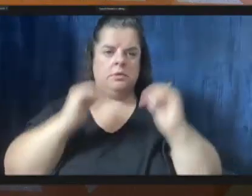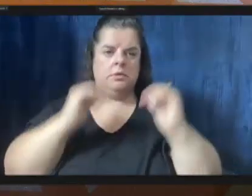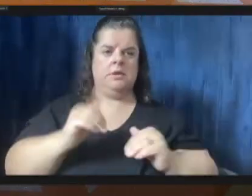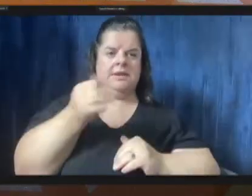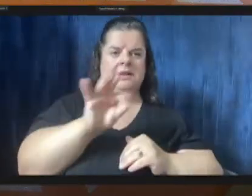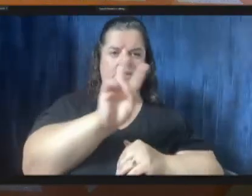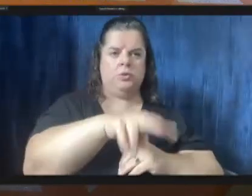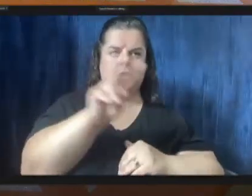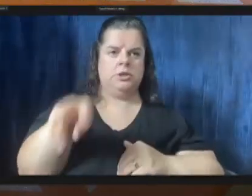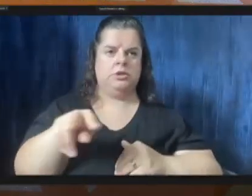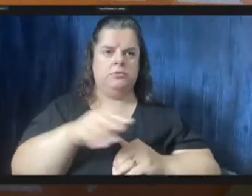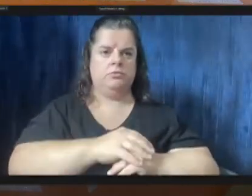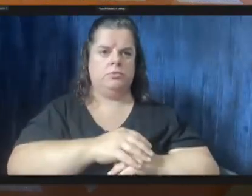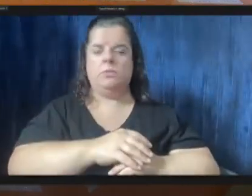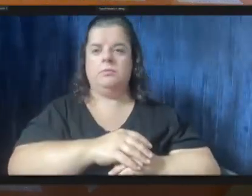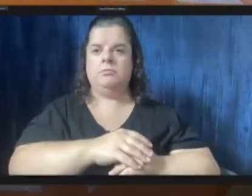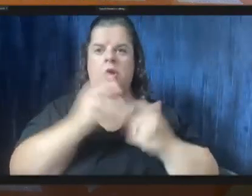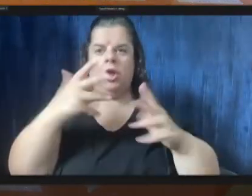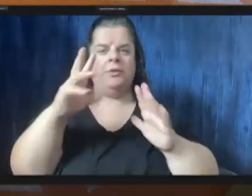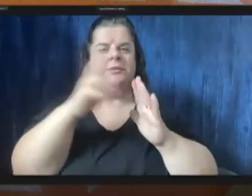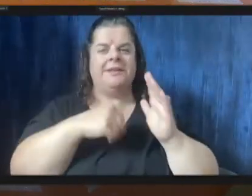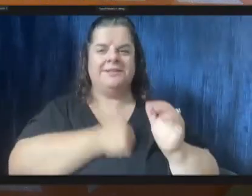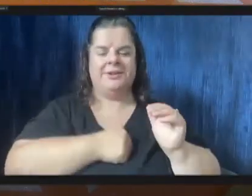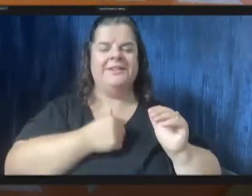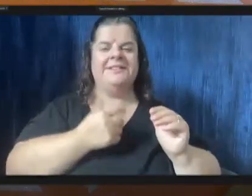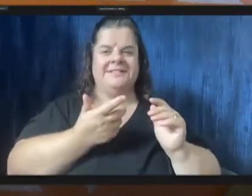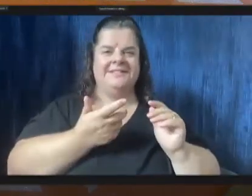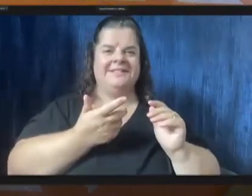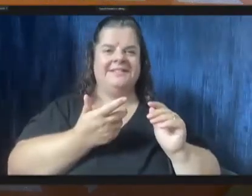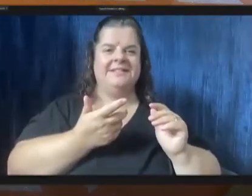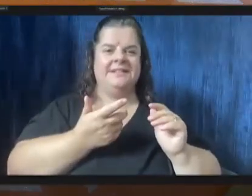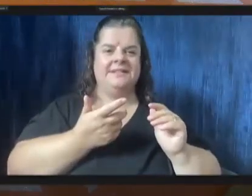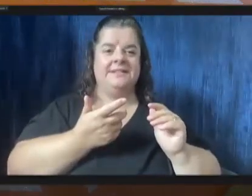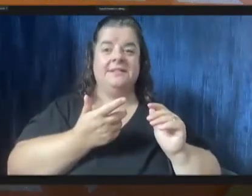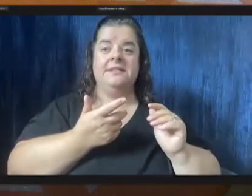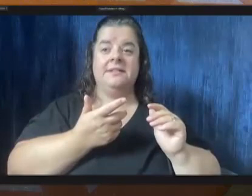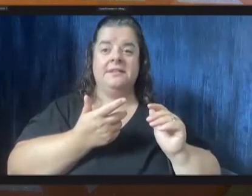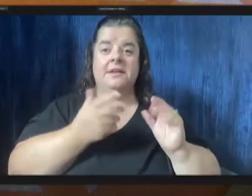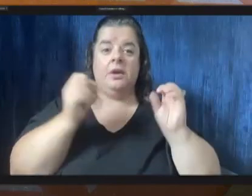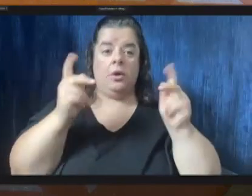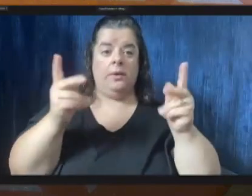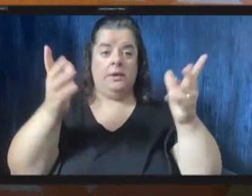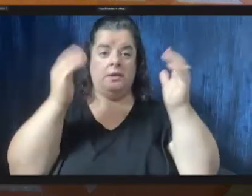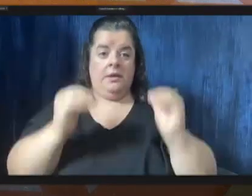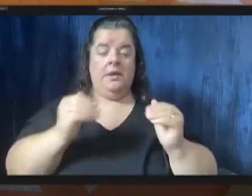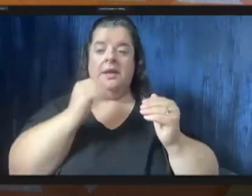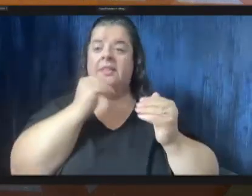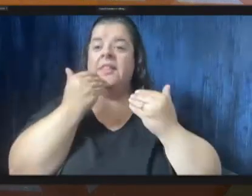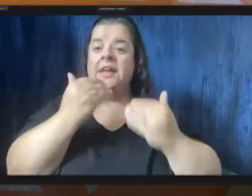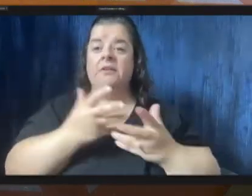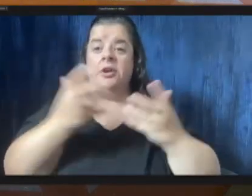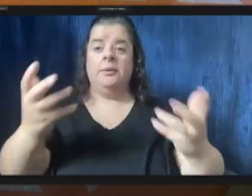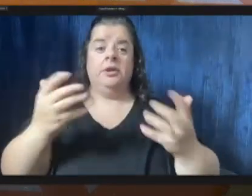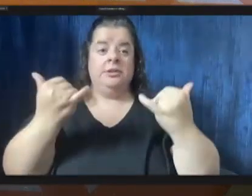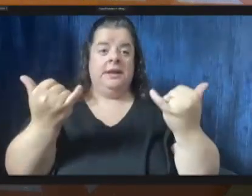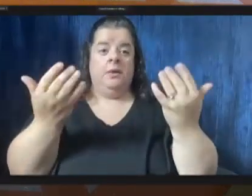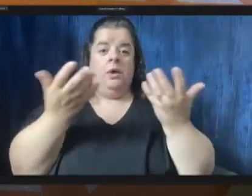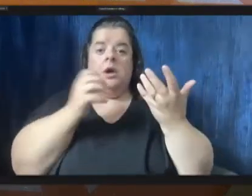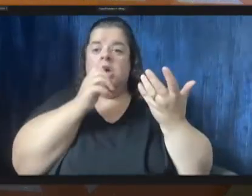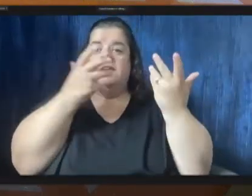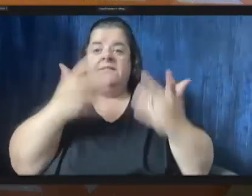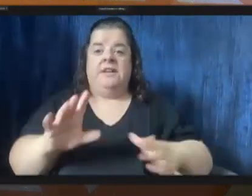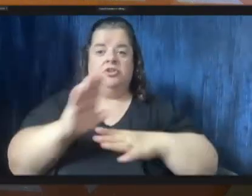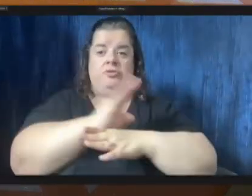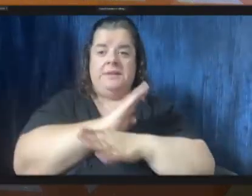1922. No, they were both. They were both together. I'm sorry, you read them both together? Yes. All right. Thank you very much. We will now move to unfinished business. Is there